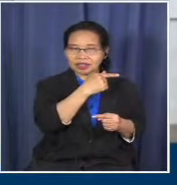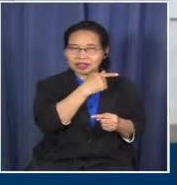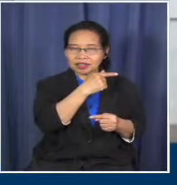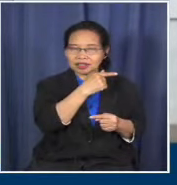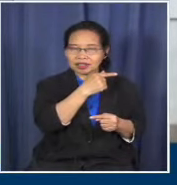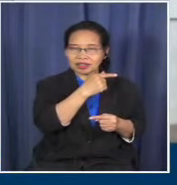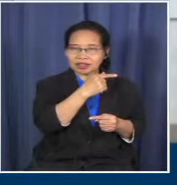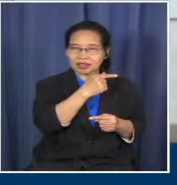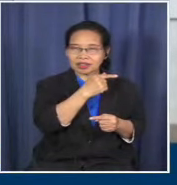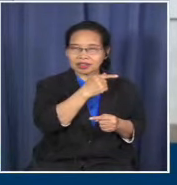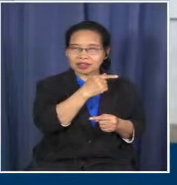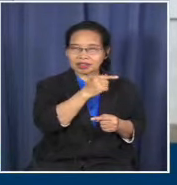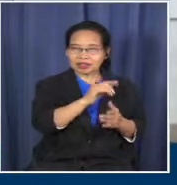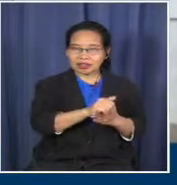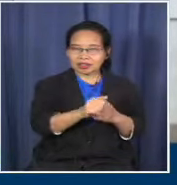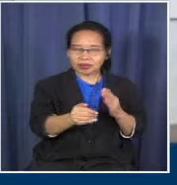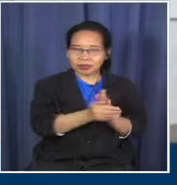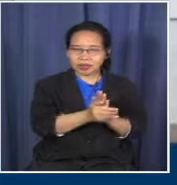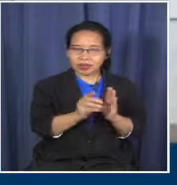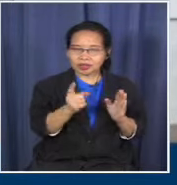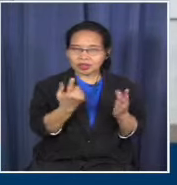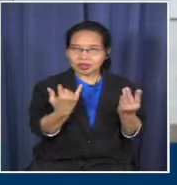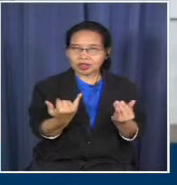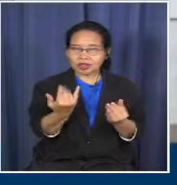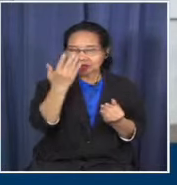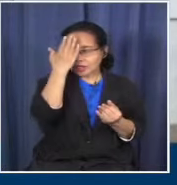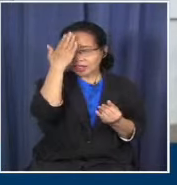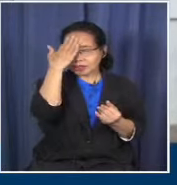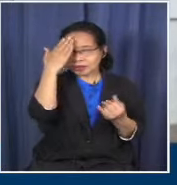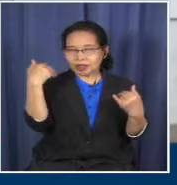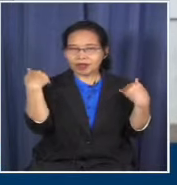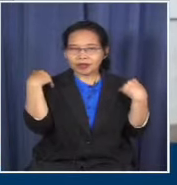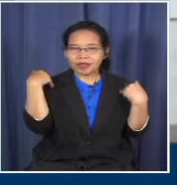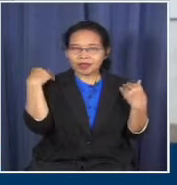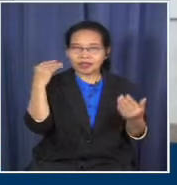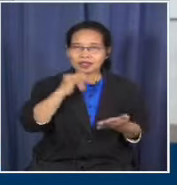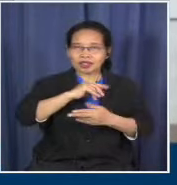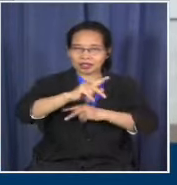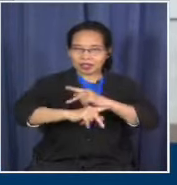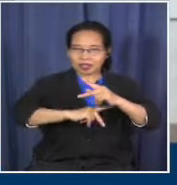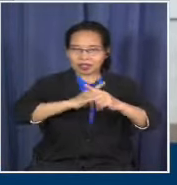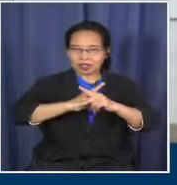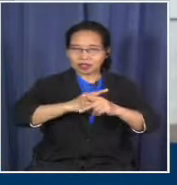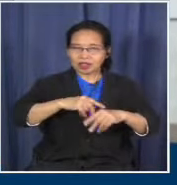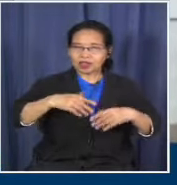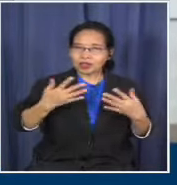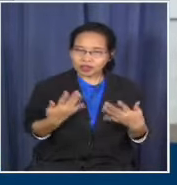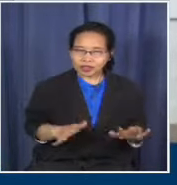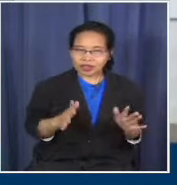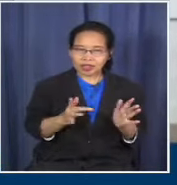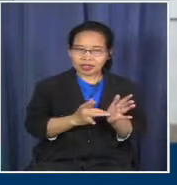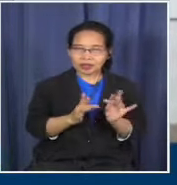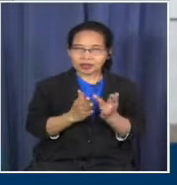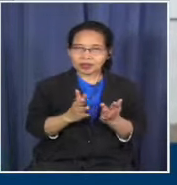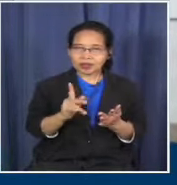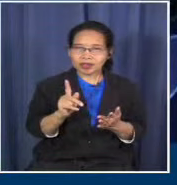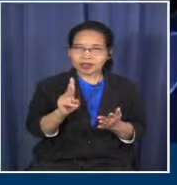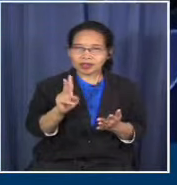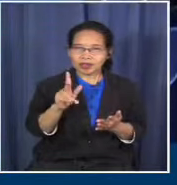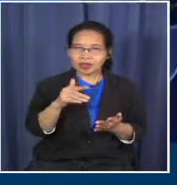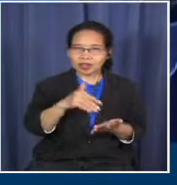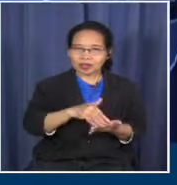They have documentaries, and you cannot say it is a lie. Only now are they discovering those